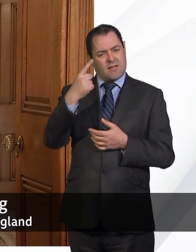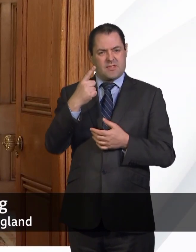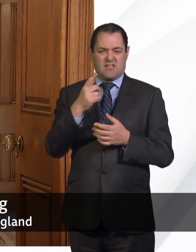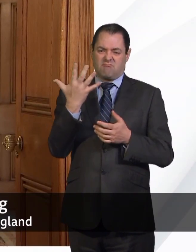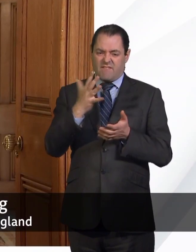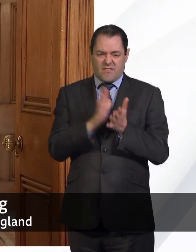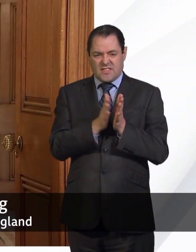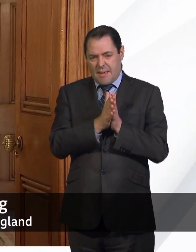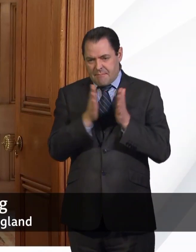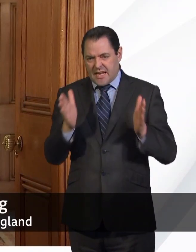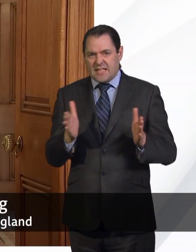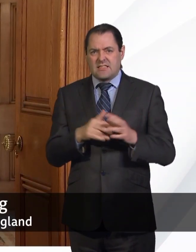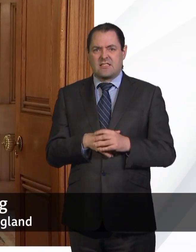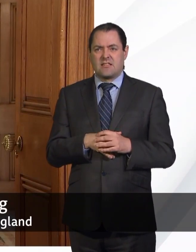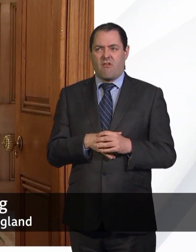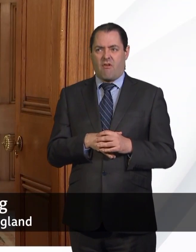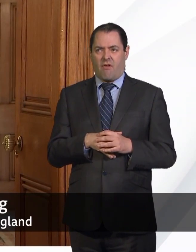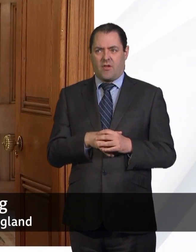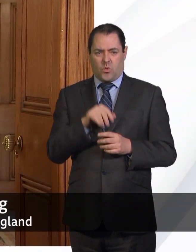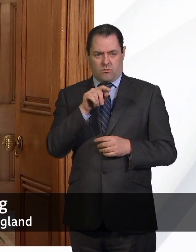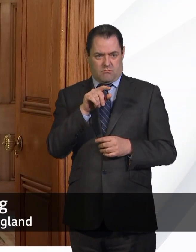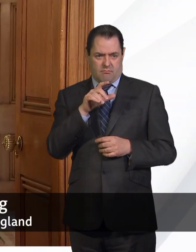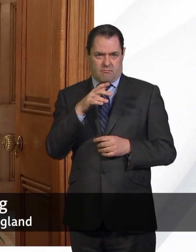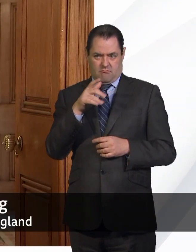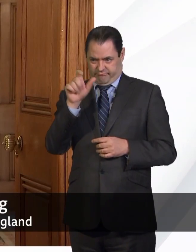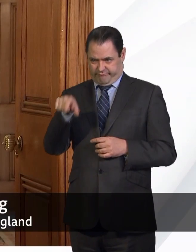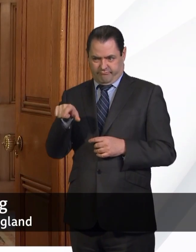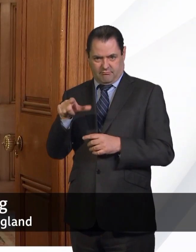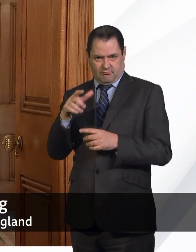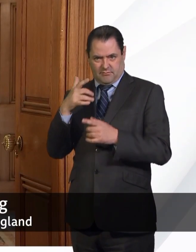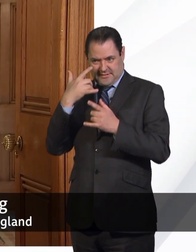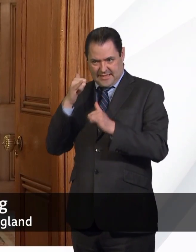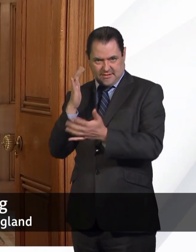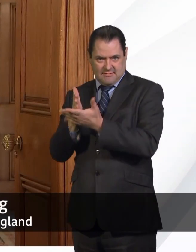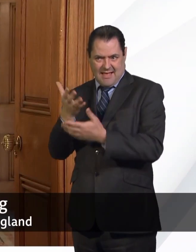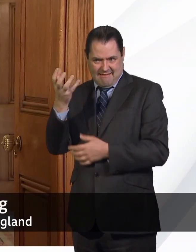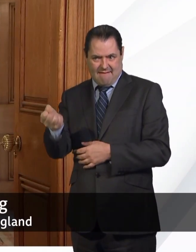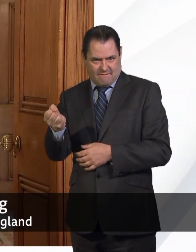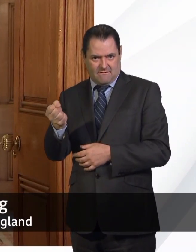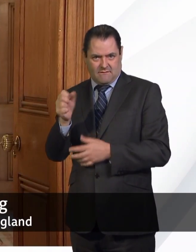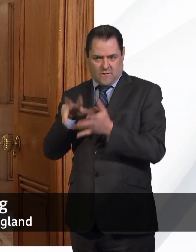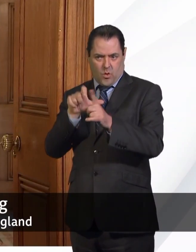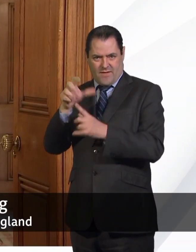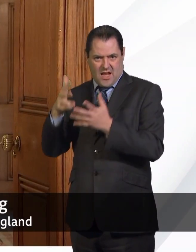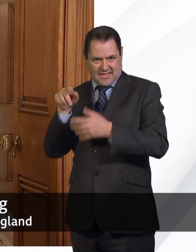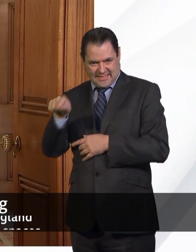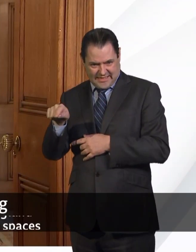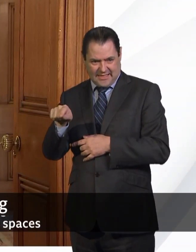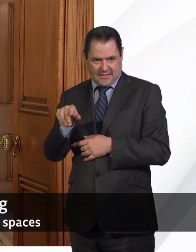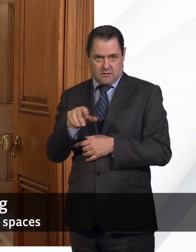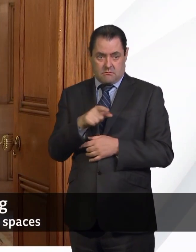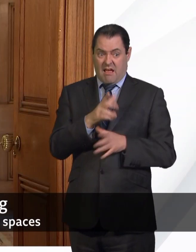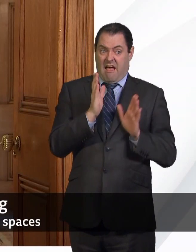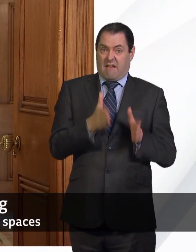minutes and you're a contact of a coronavirus patient, someone who's tested positive, then yes,